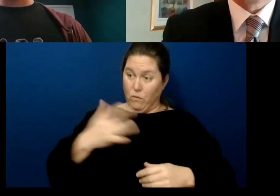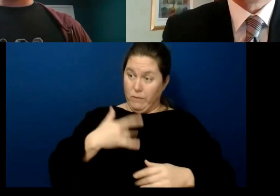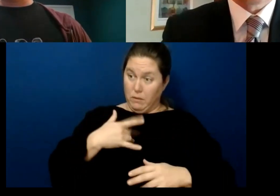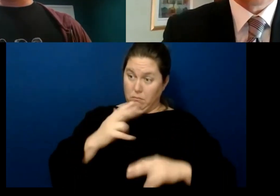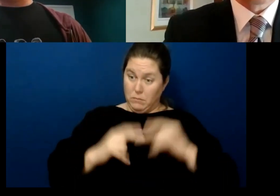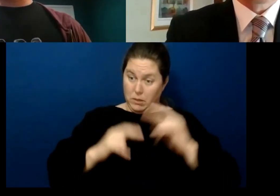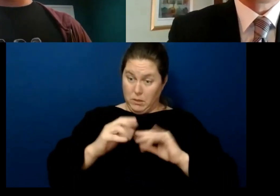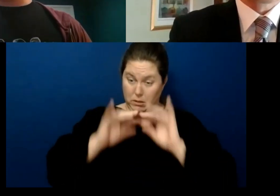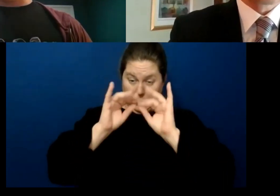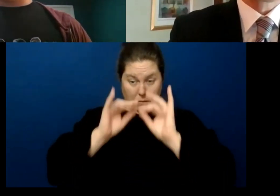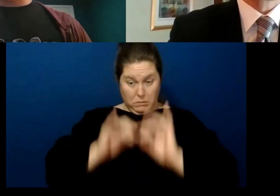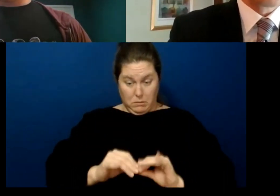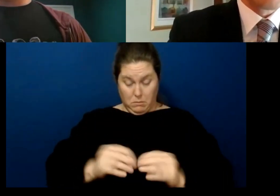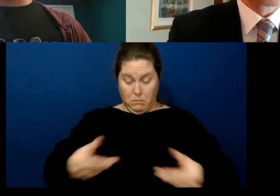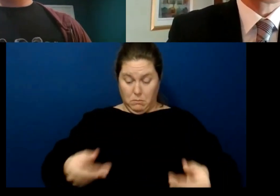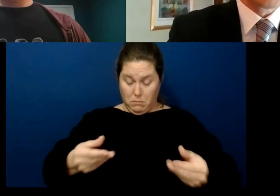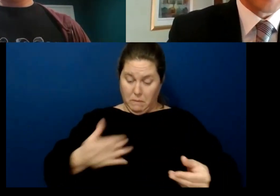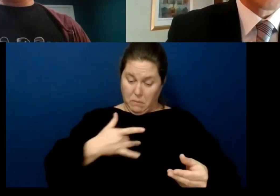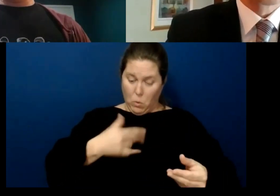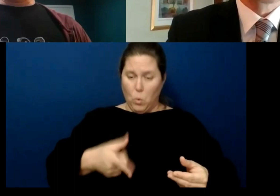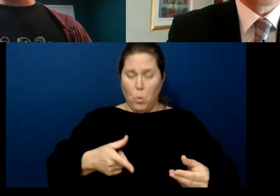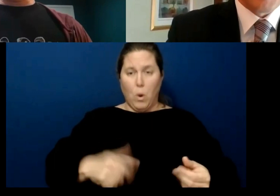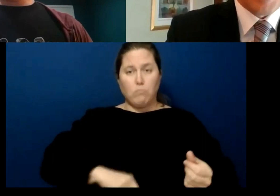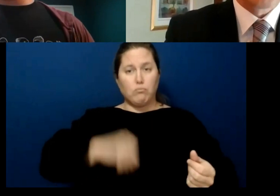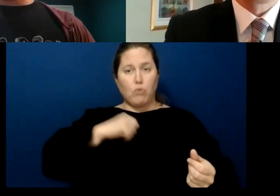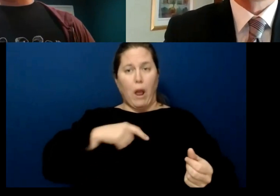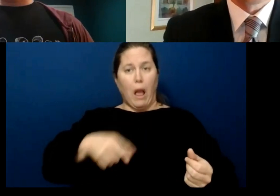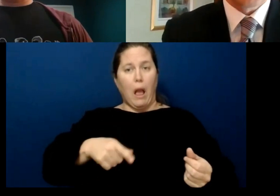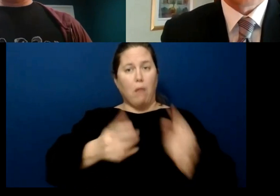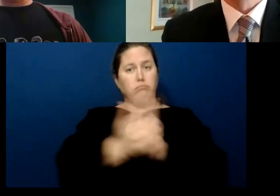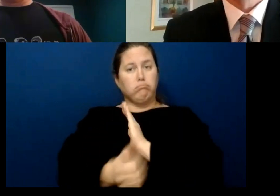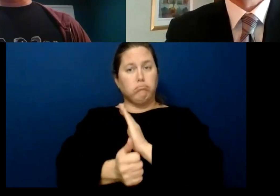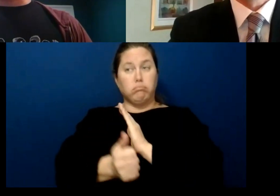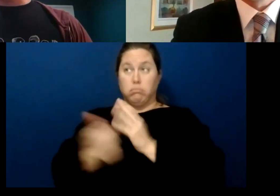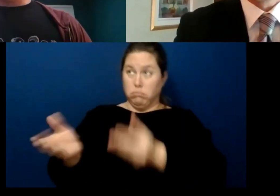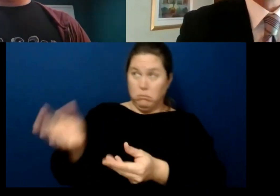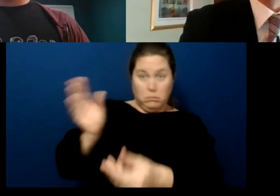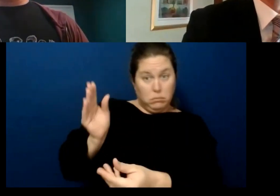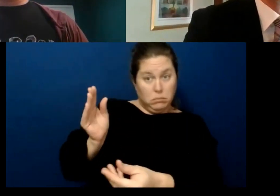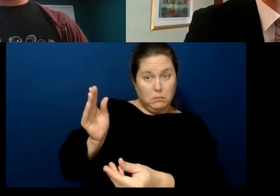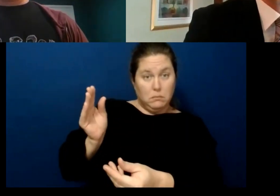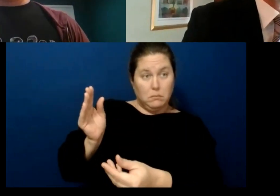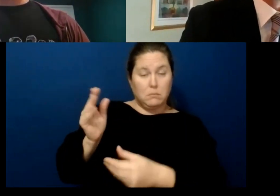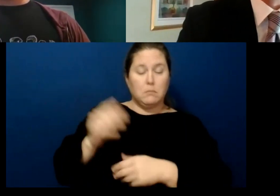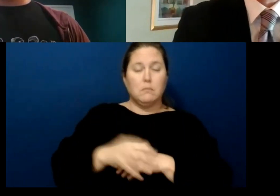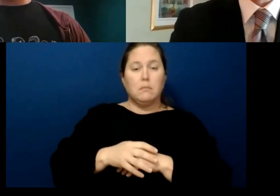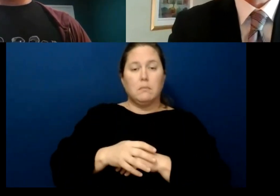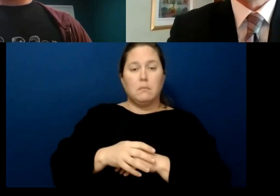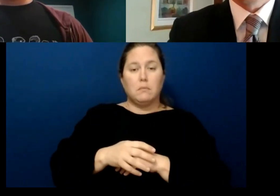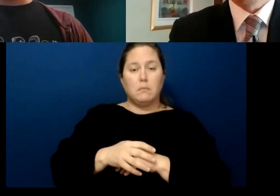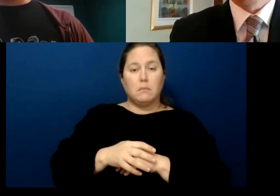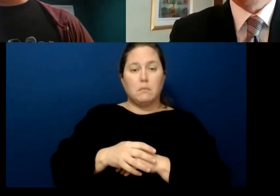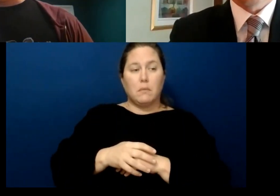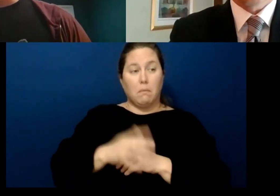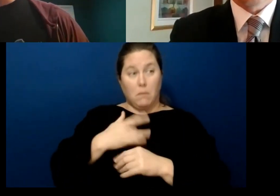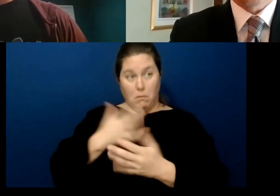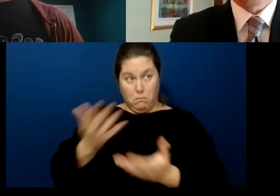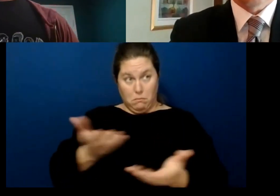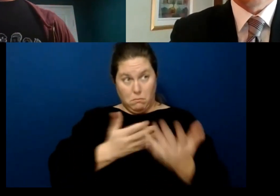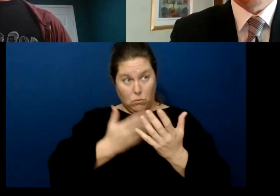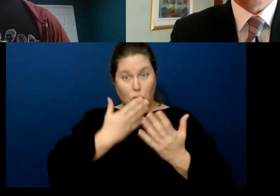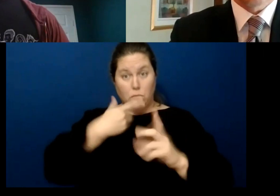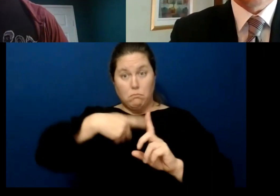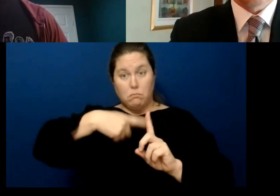and that you feel proud of sharing with folks, and you put that in front of people before you go to college and you get good feedback, and it